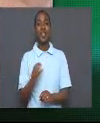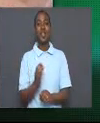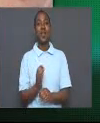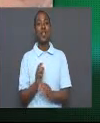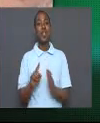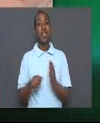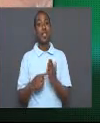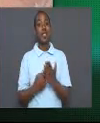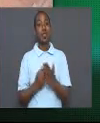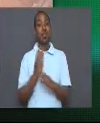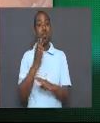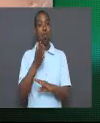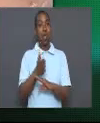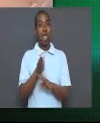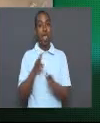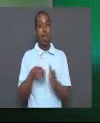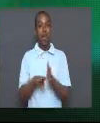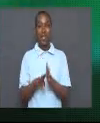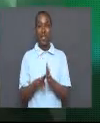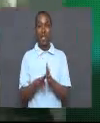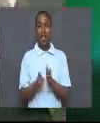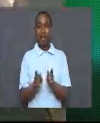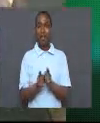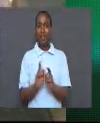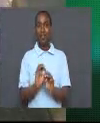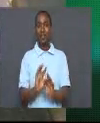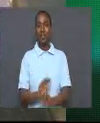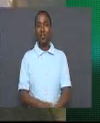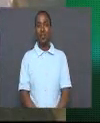therefore bacterial contamination.